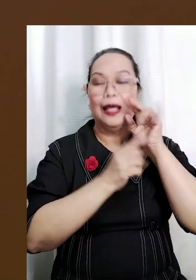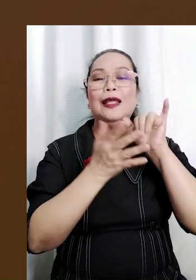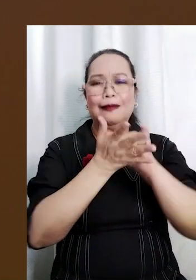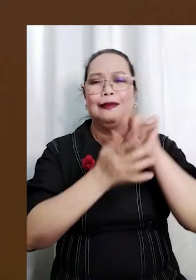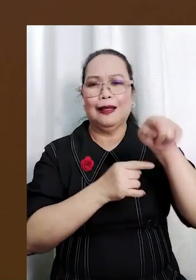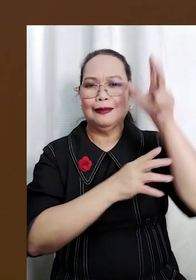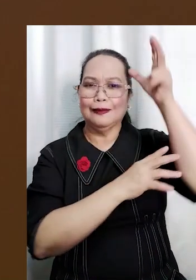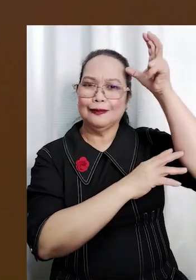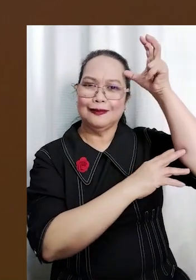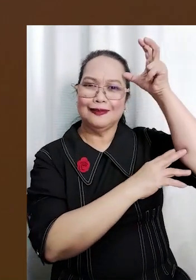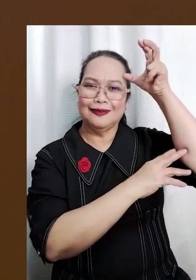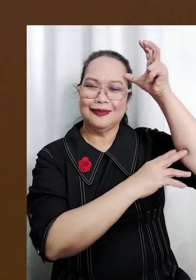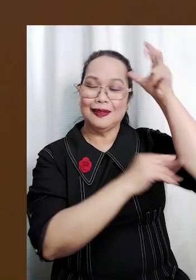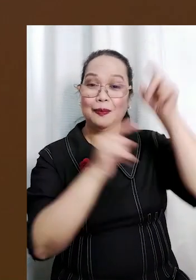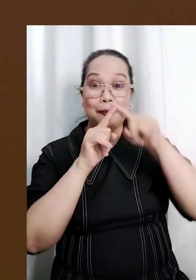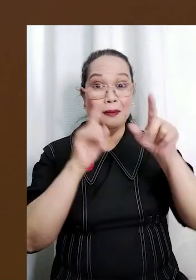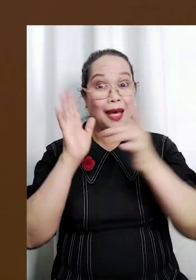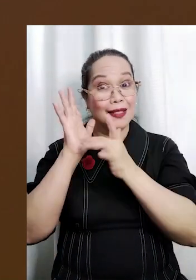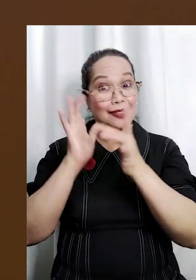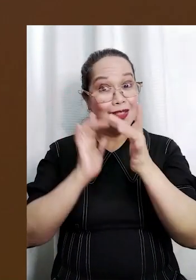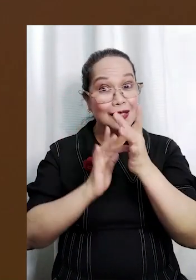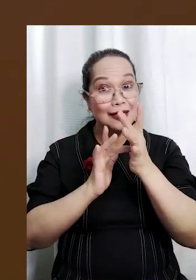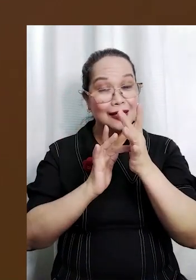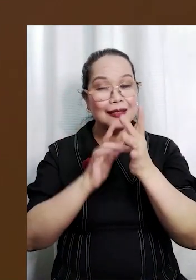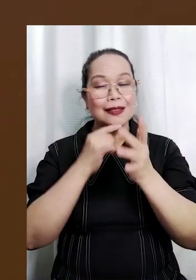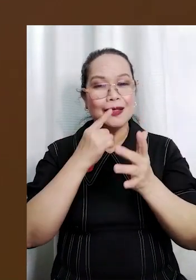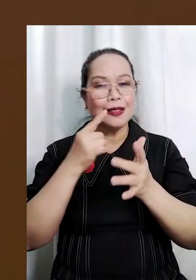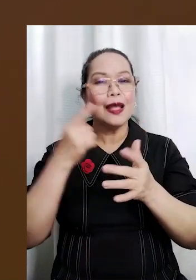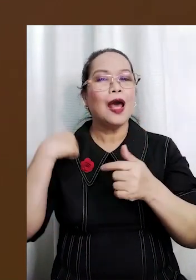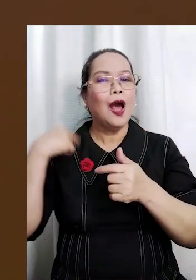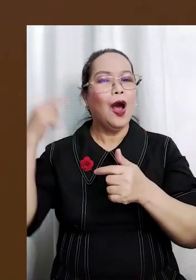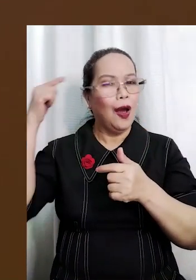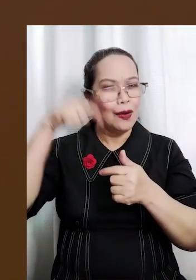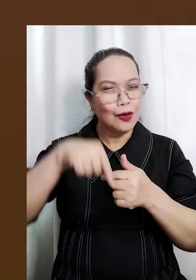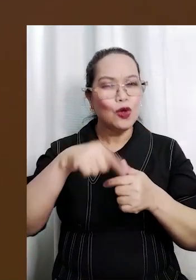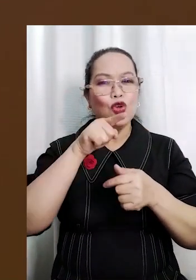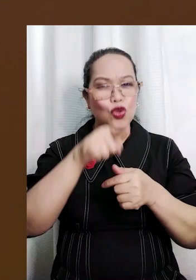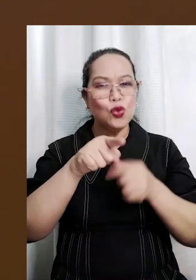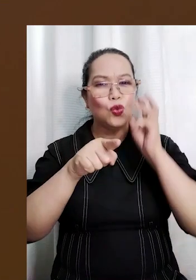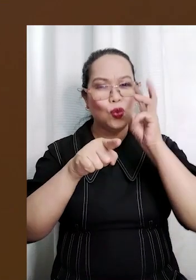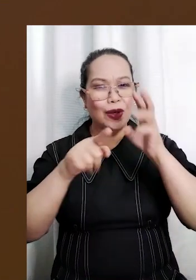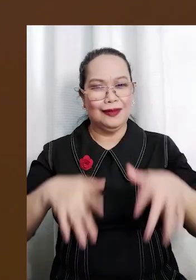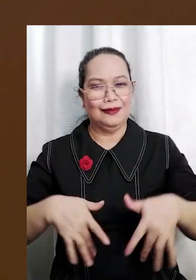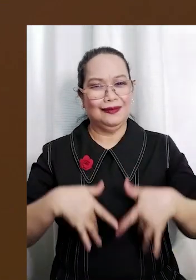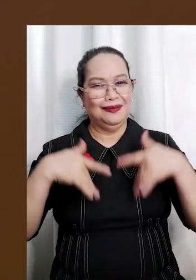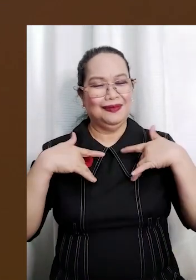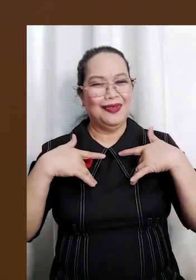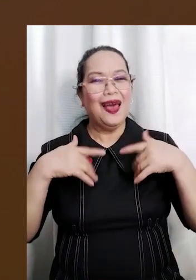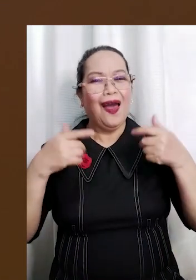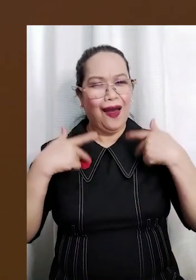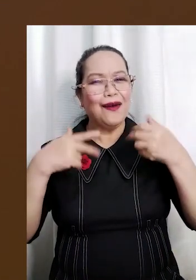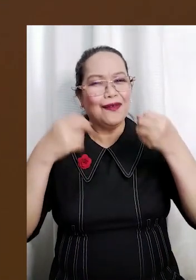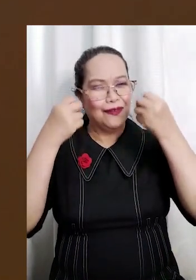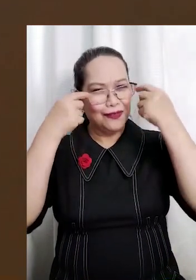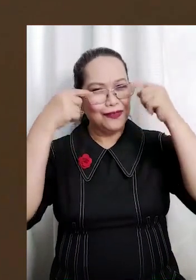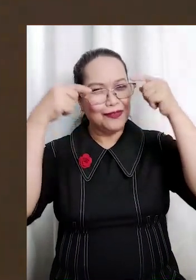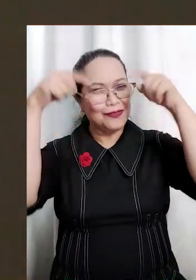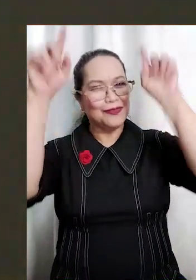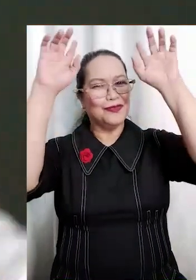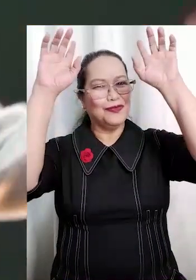devil. "But I came that you might have life and that you might have it